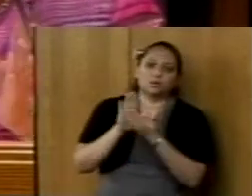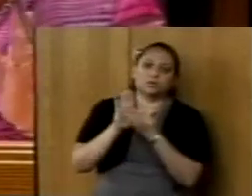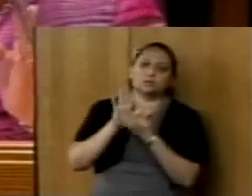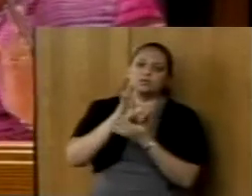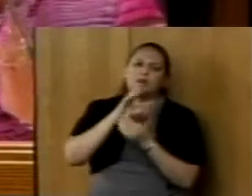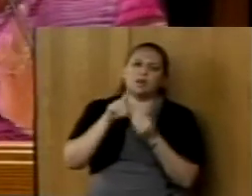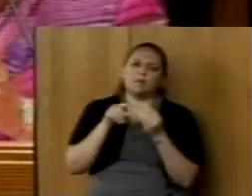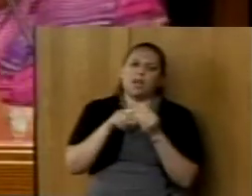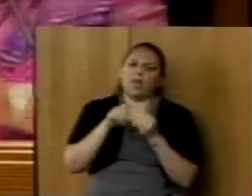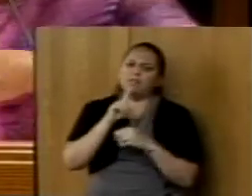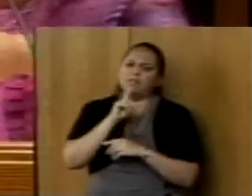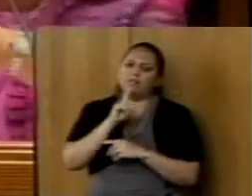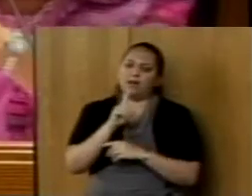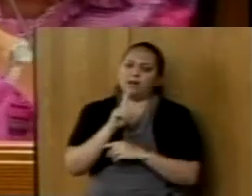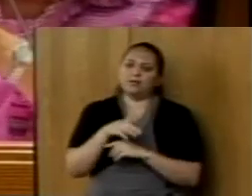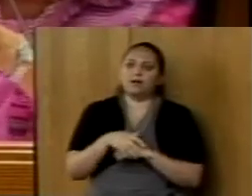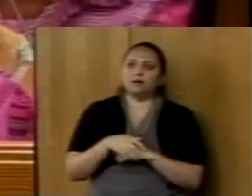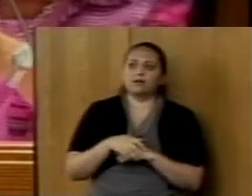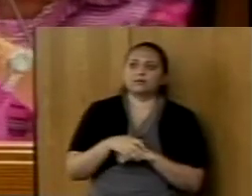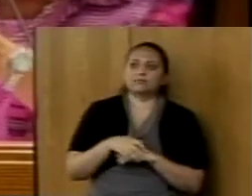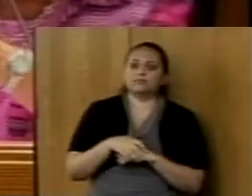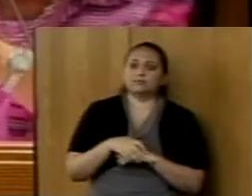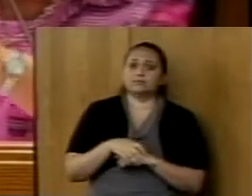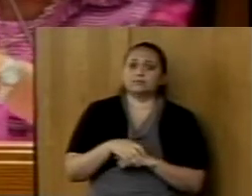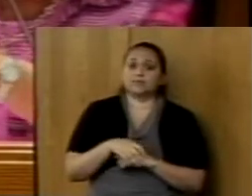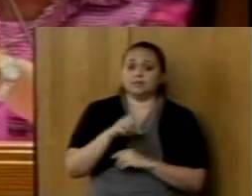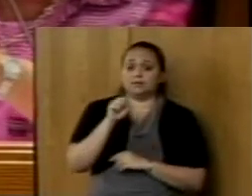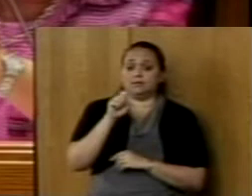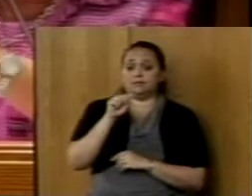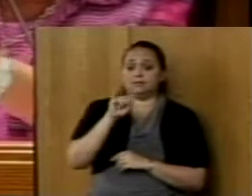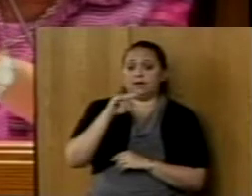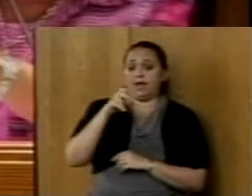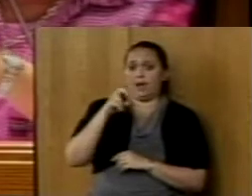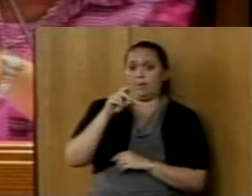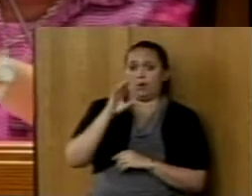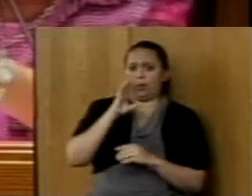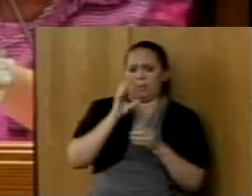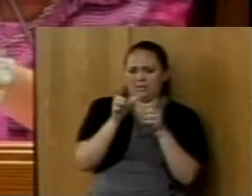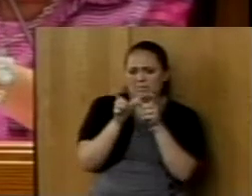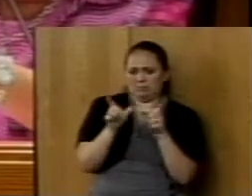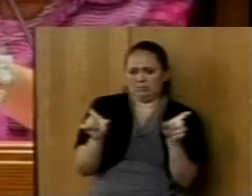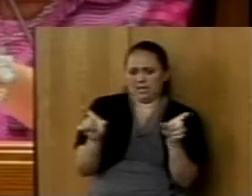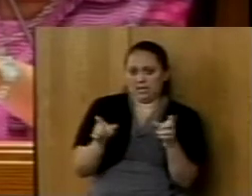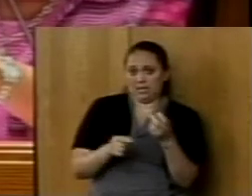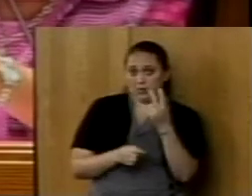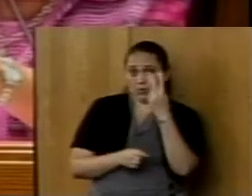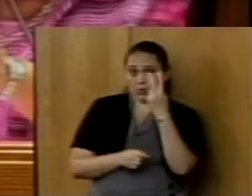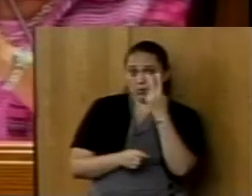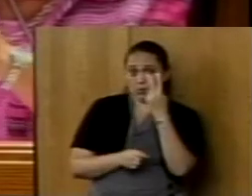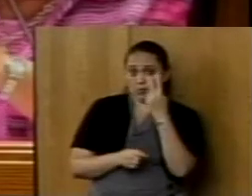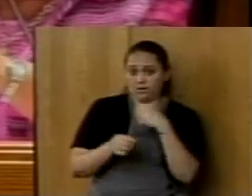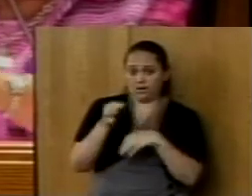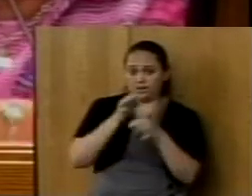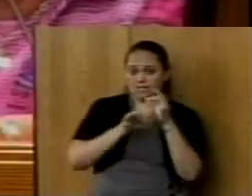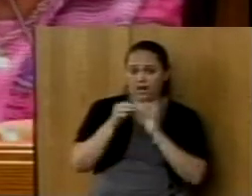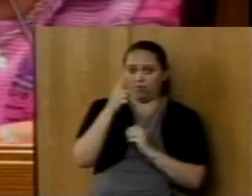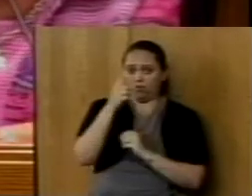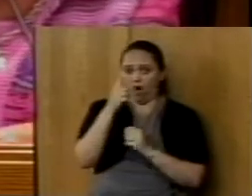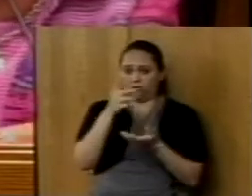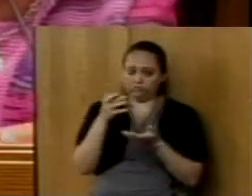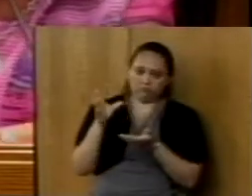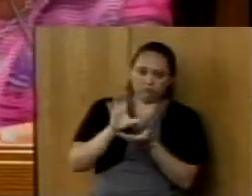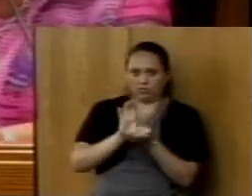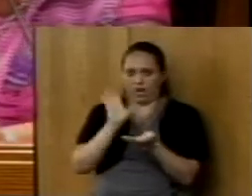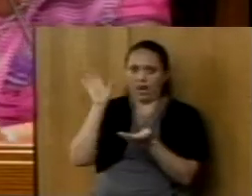talking about it, about the fact that the stipend is going to be split into two instead of one lump sum,